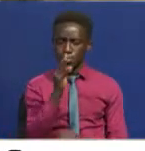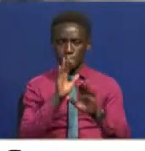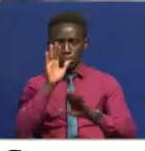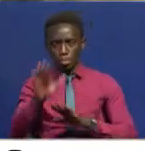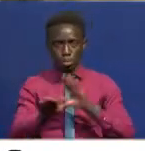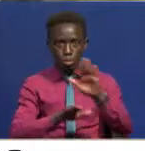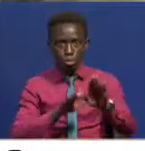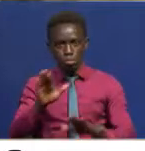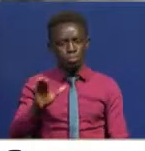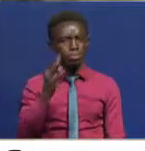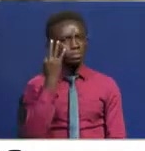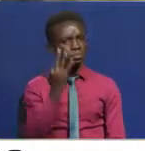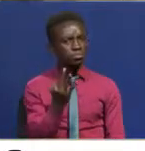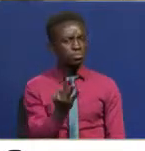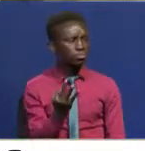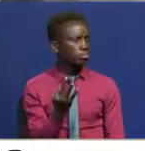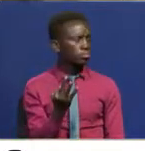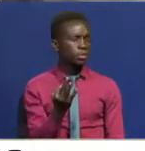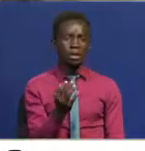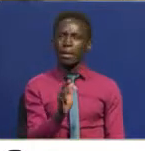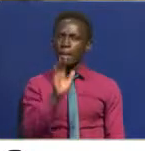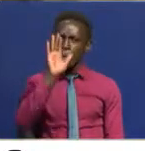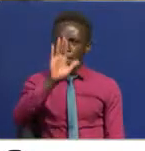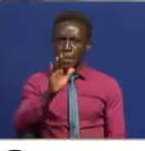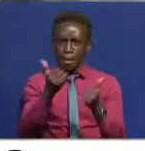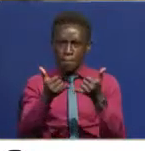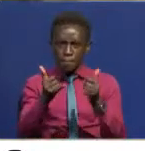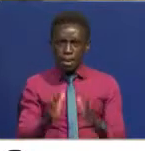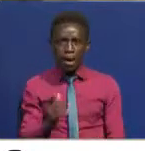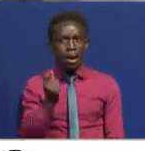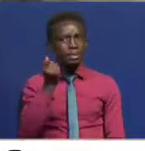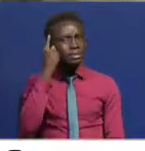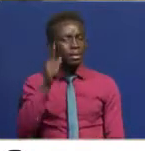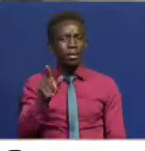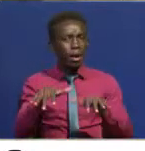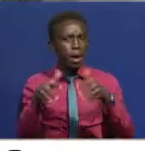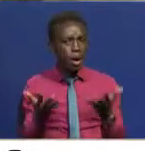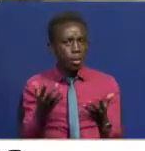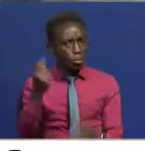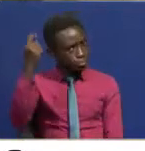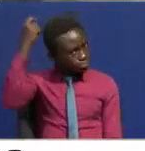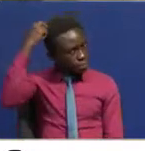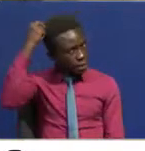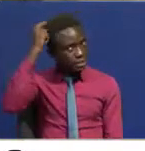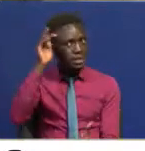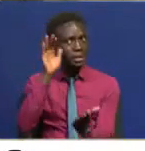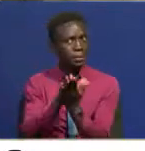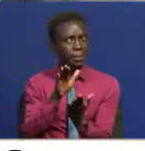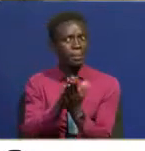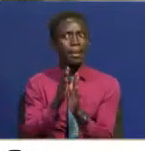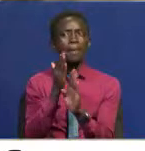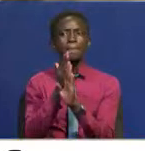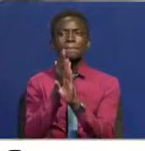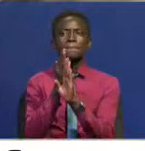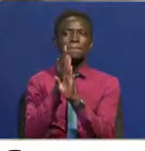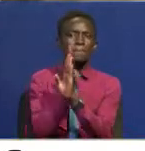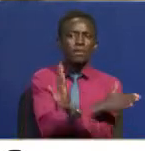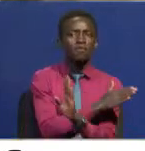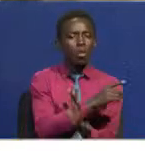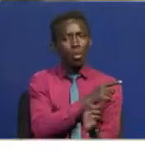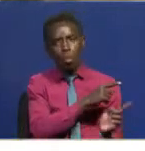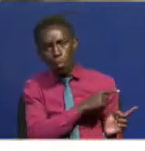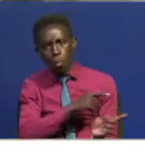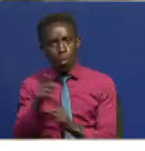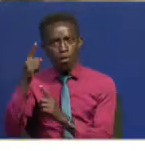help? How do you get your players to understand this and keep them in mind before they go for, go for the